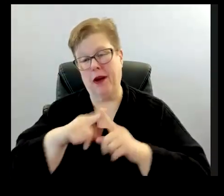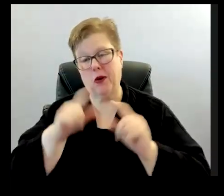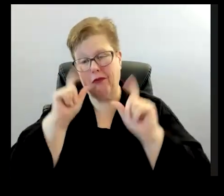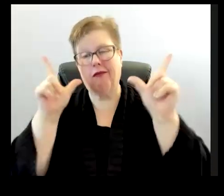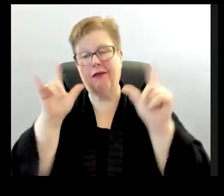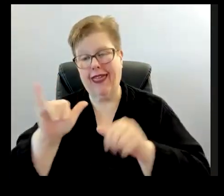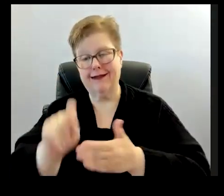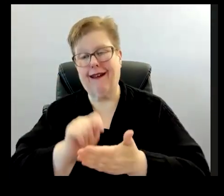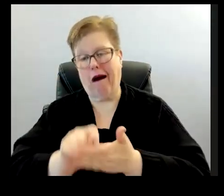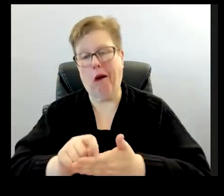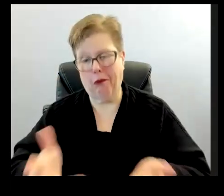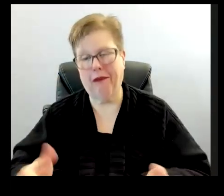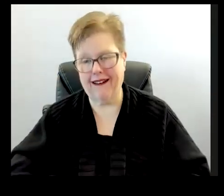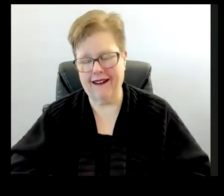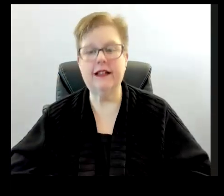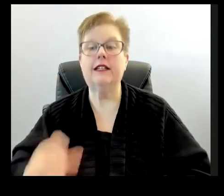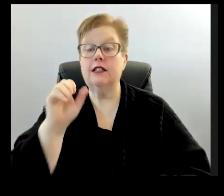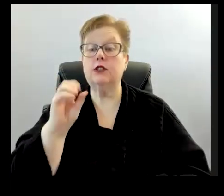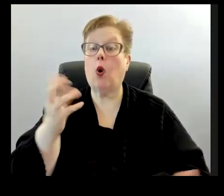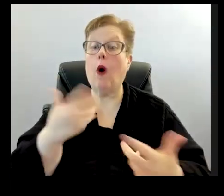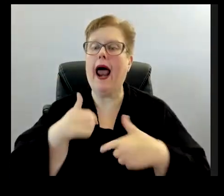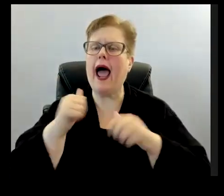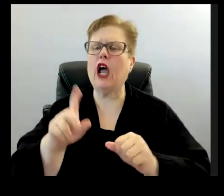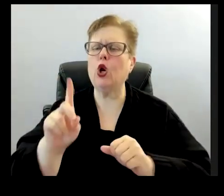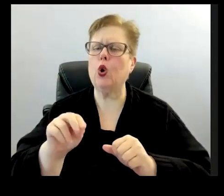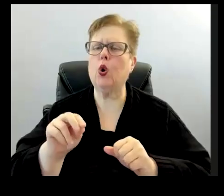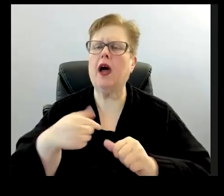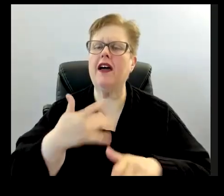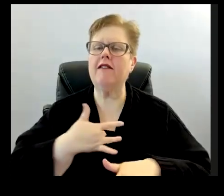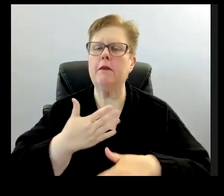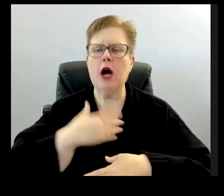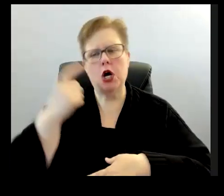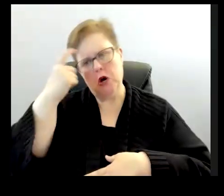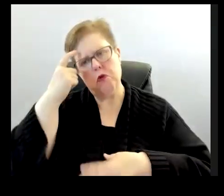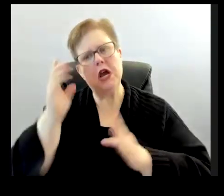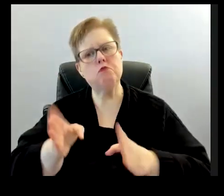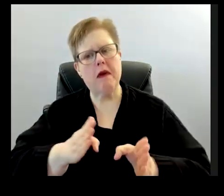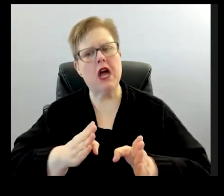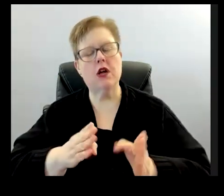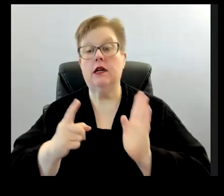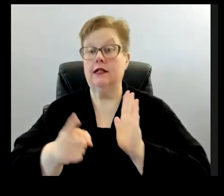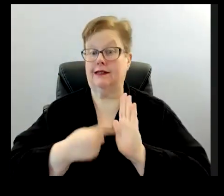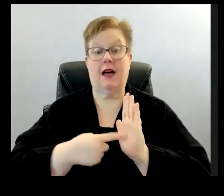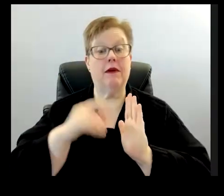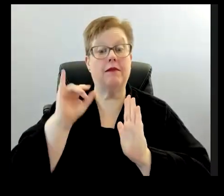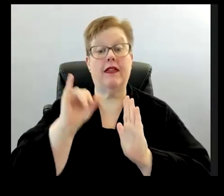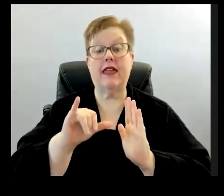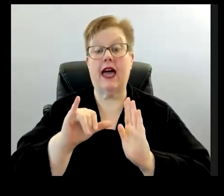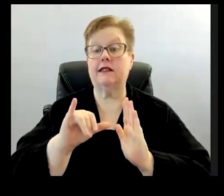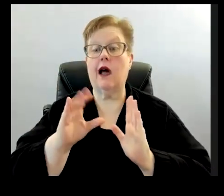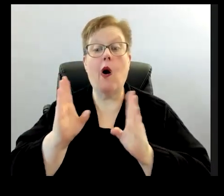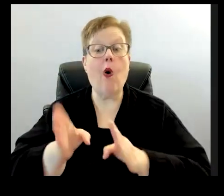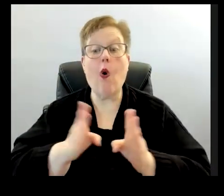point in the day. So, what are tasks I can do then where I feel like my brain is prepared? Sometimes that's